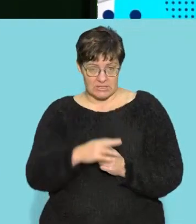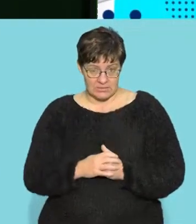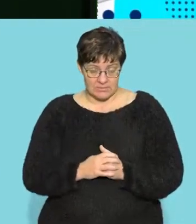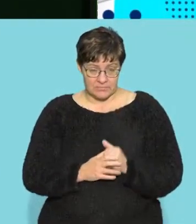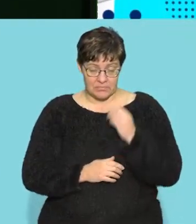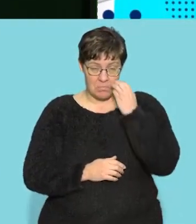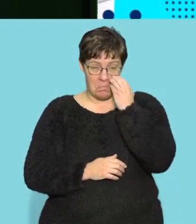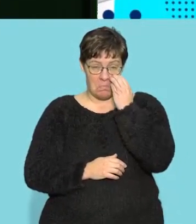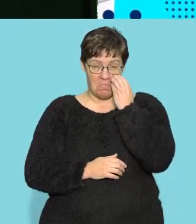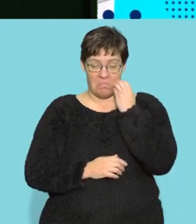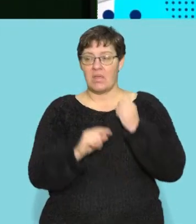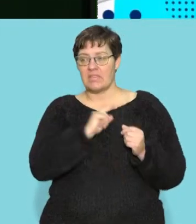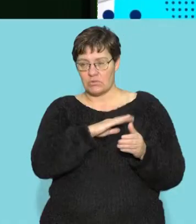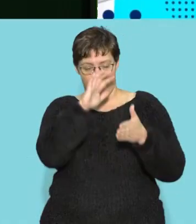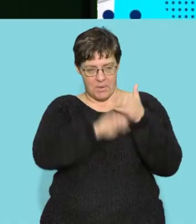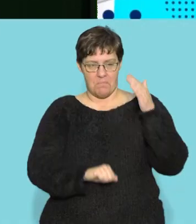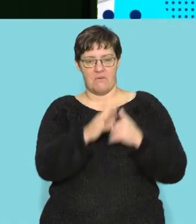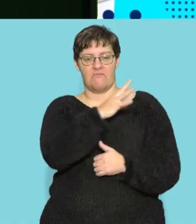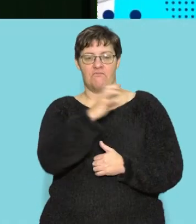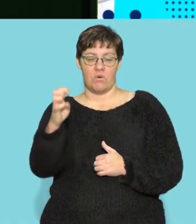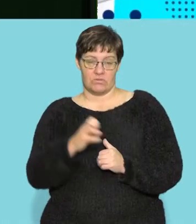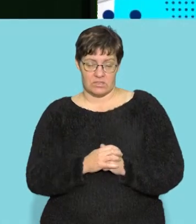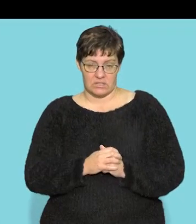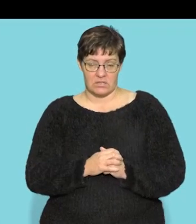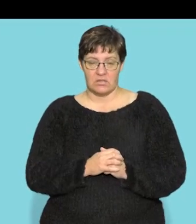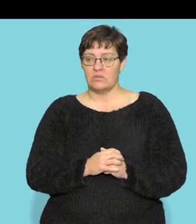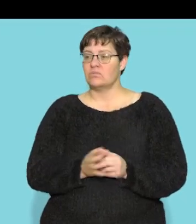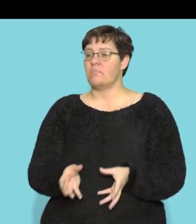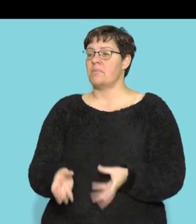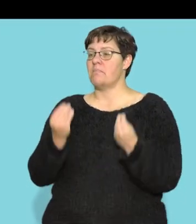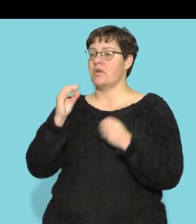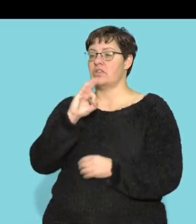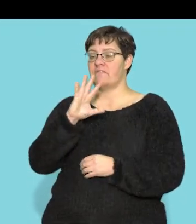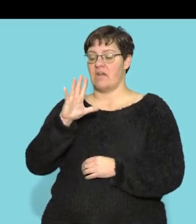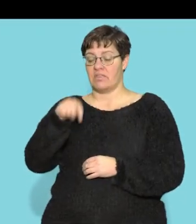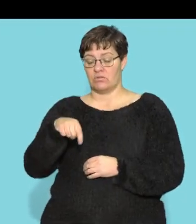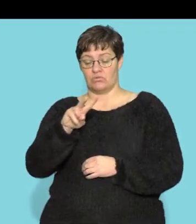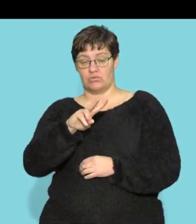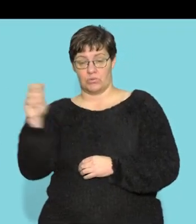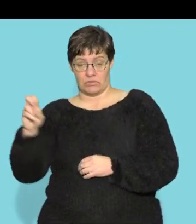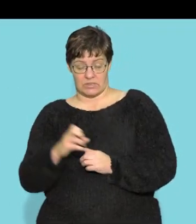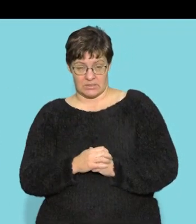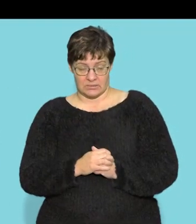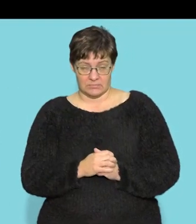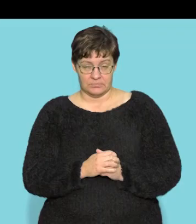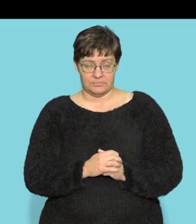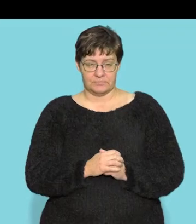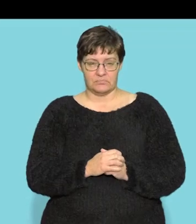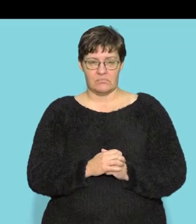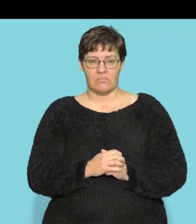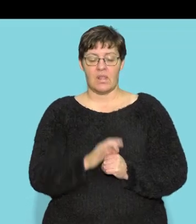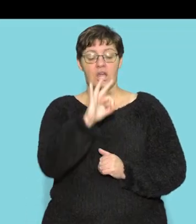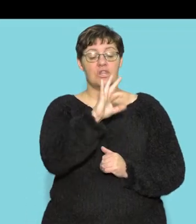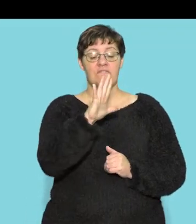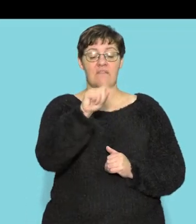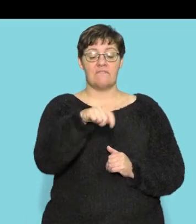the 400. So that's the reason I'm subtracting the 400 to give me my figure of 35,200. Okay, now